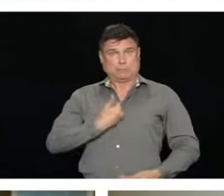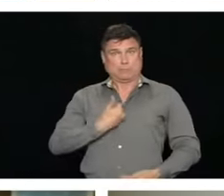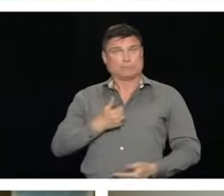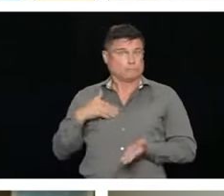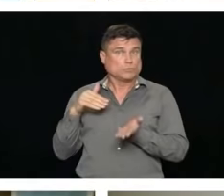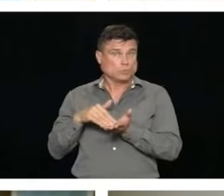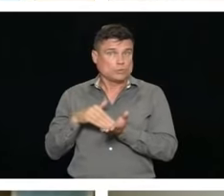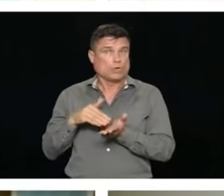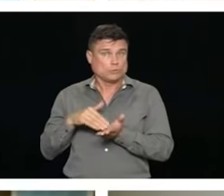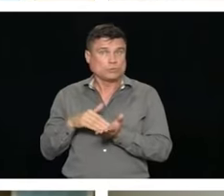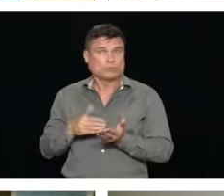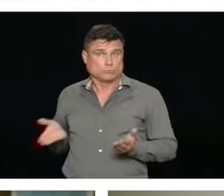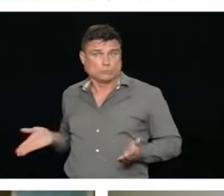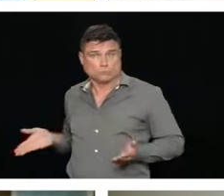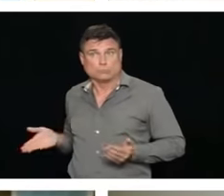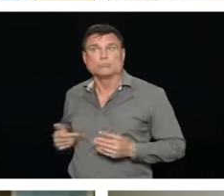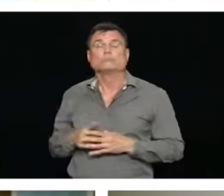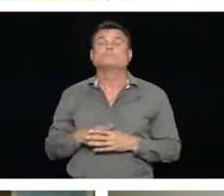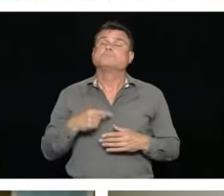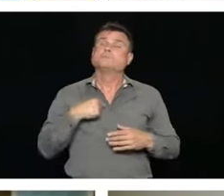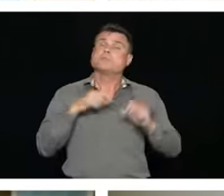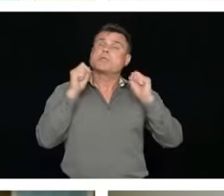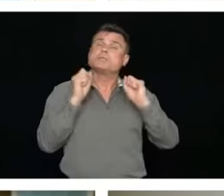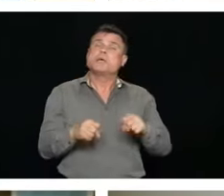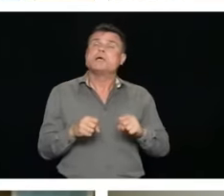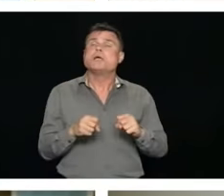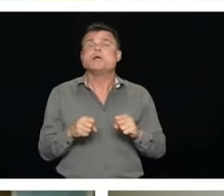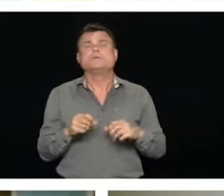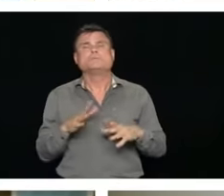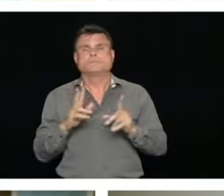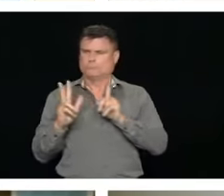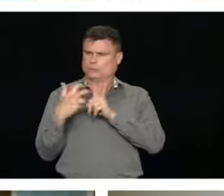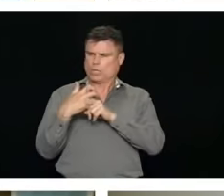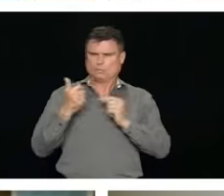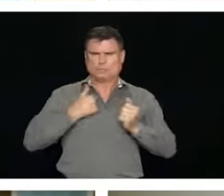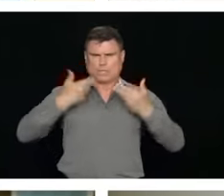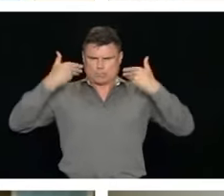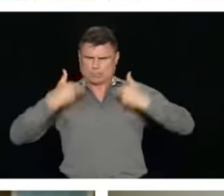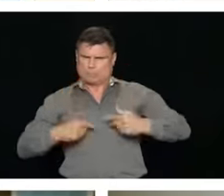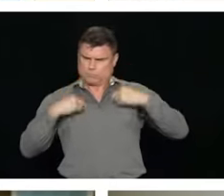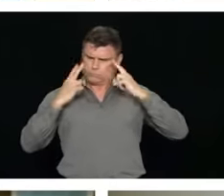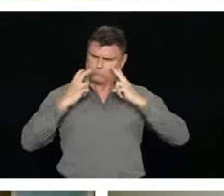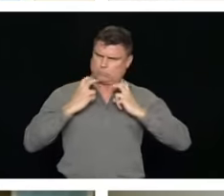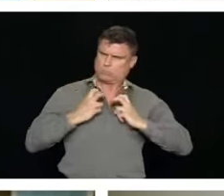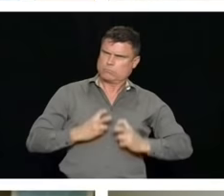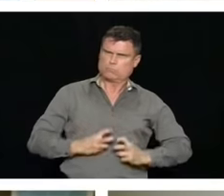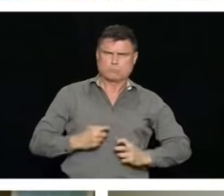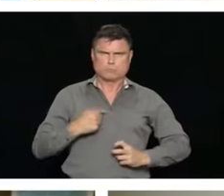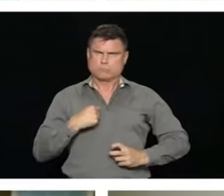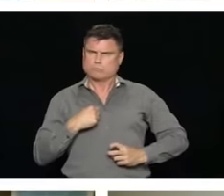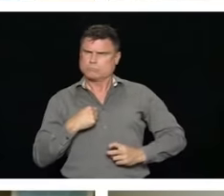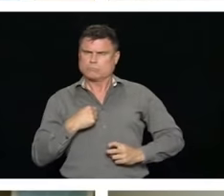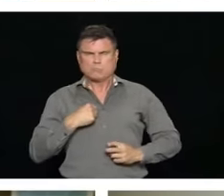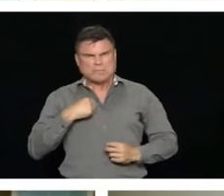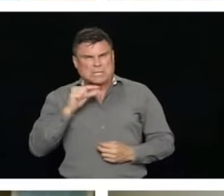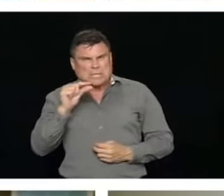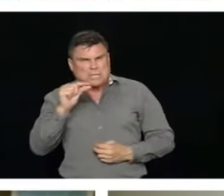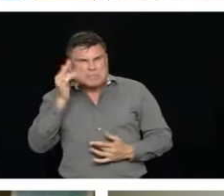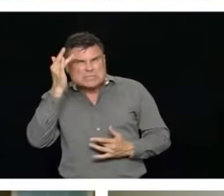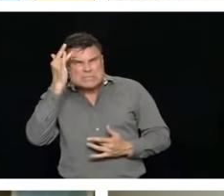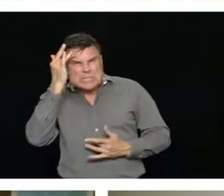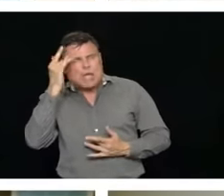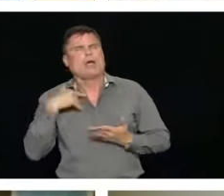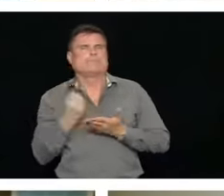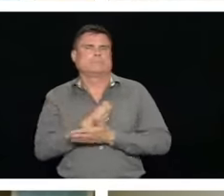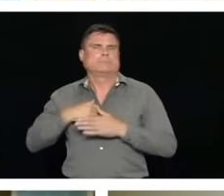the most important thing that we know about this virus, is that it is most transmissible when you actually